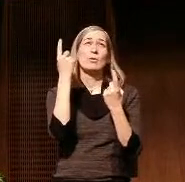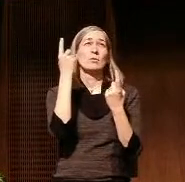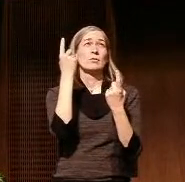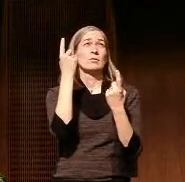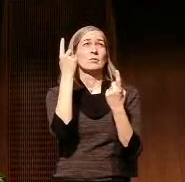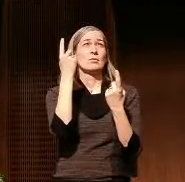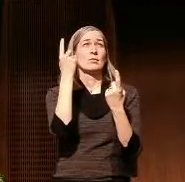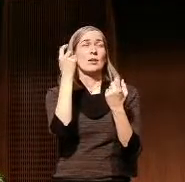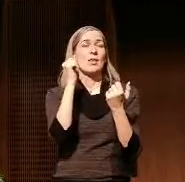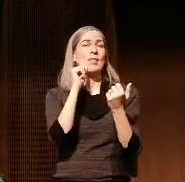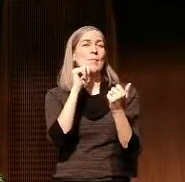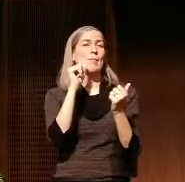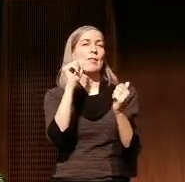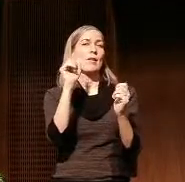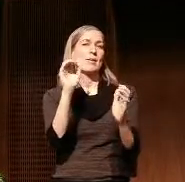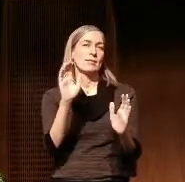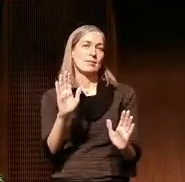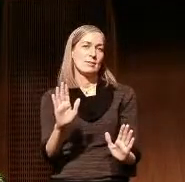of